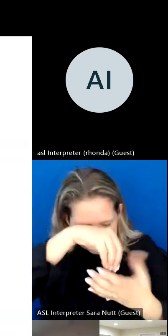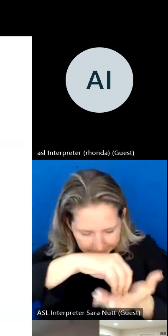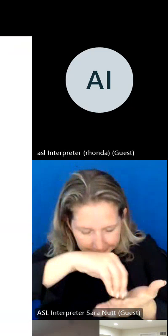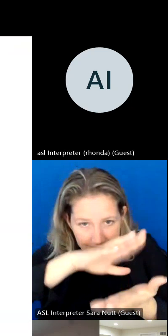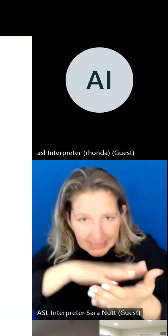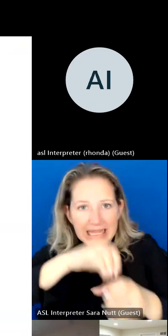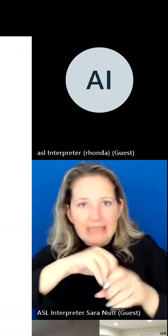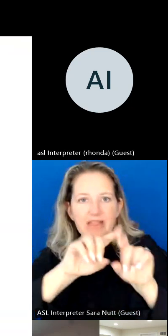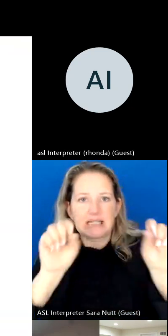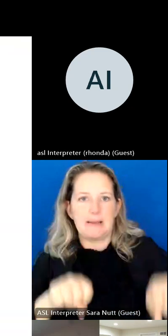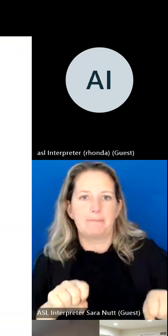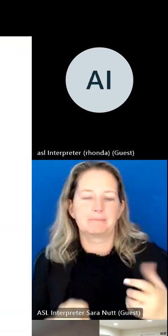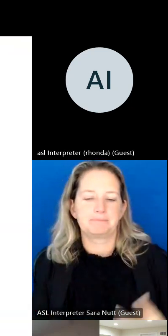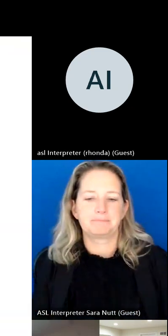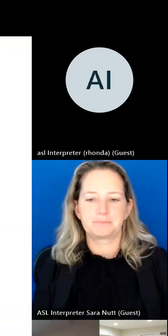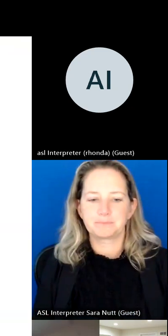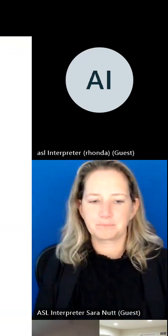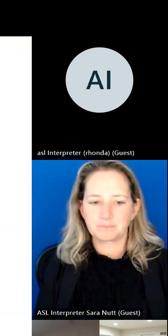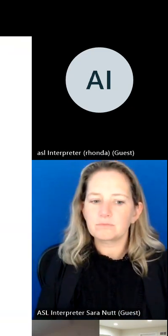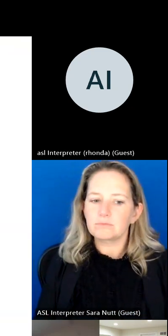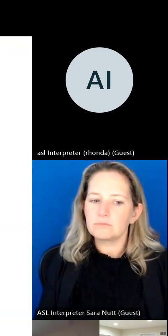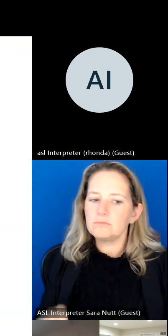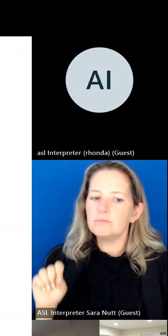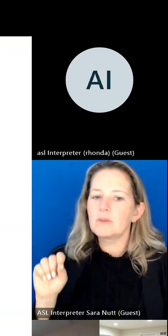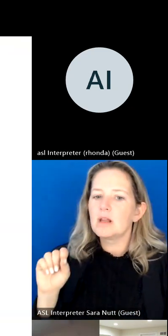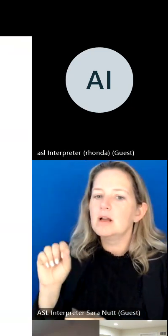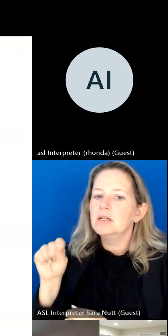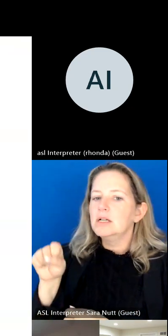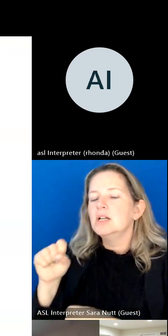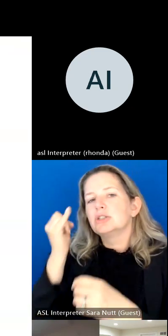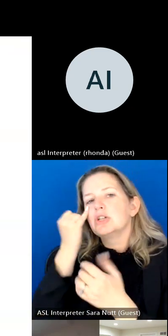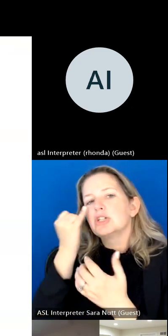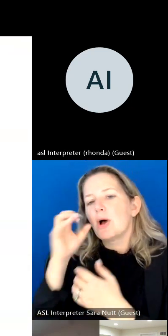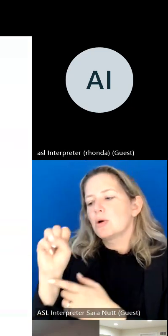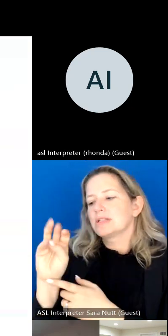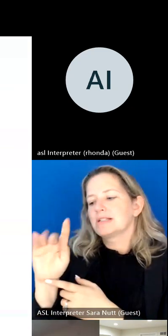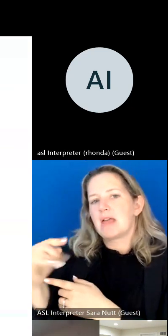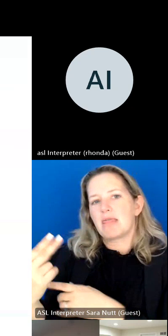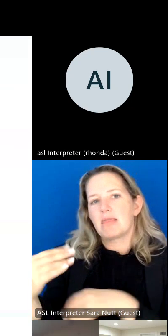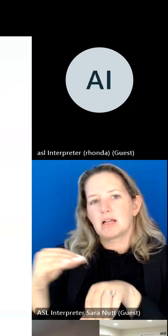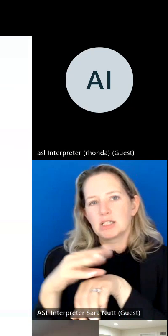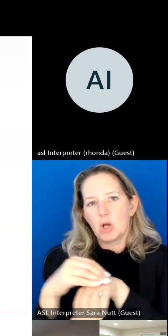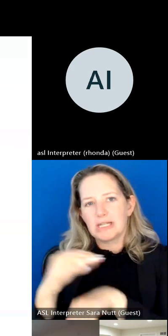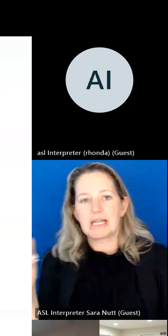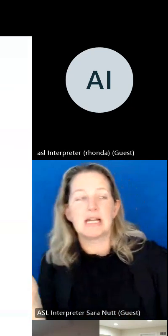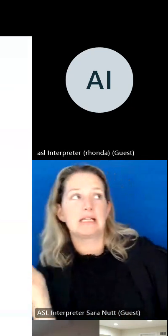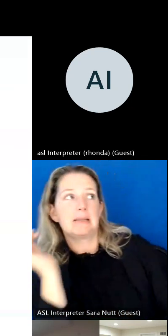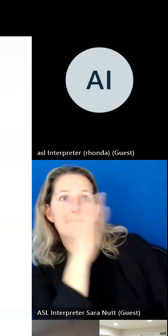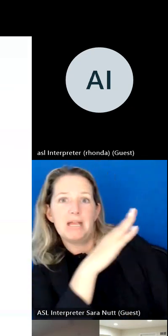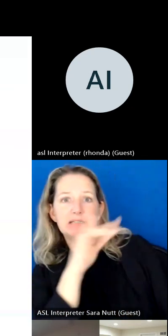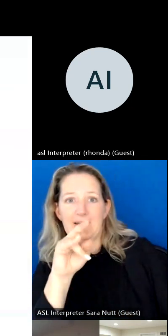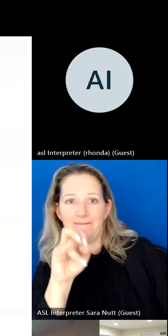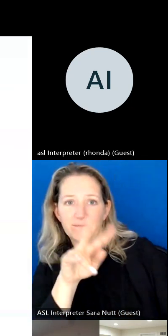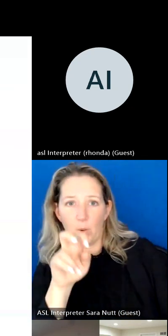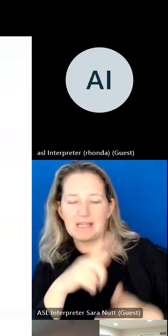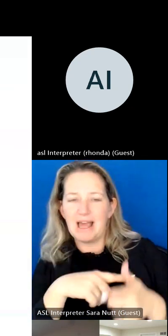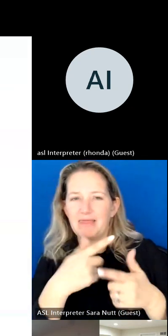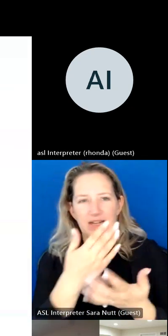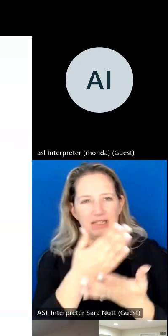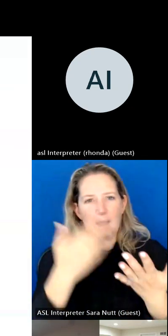like if if Smith Consulting submits their invoice, and then for some reason a federal